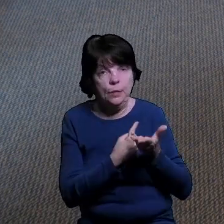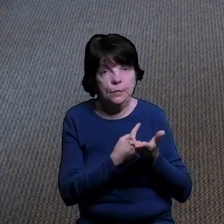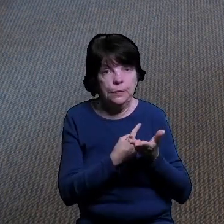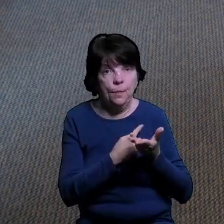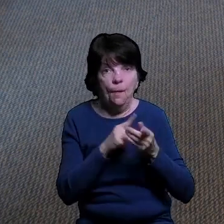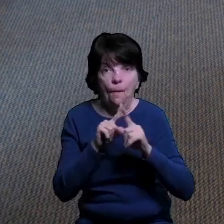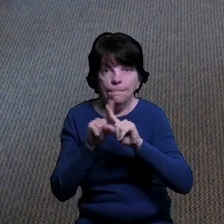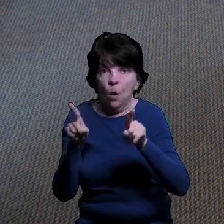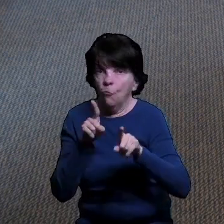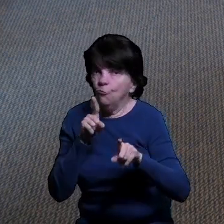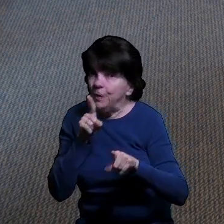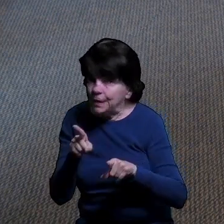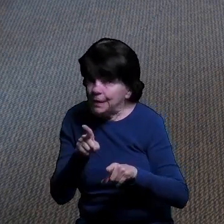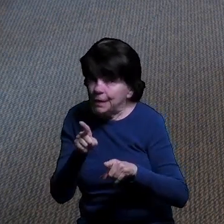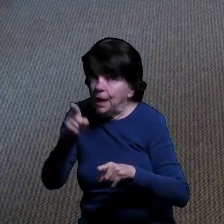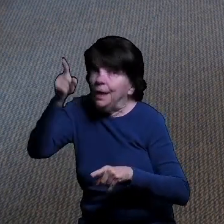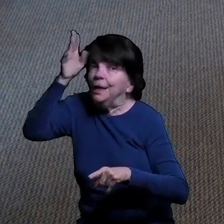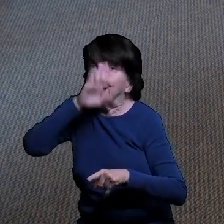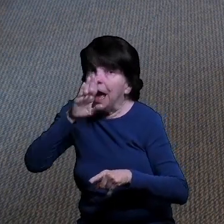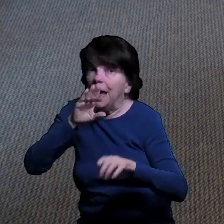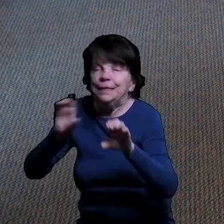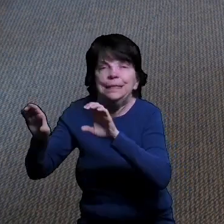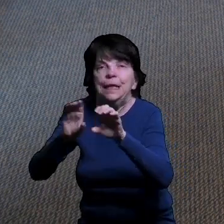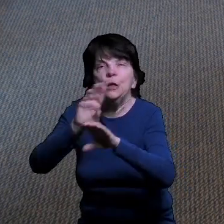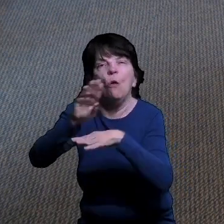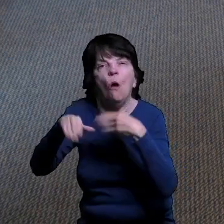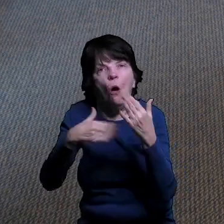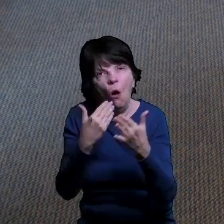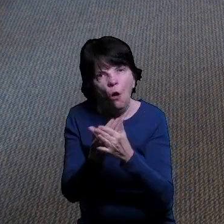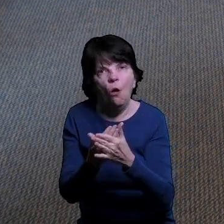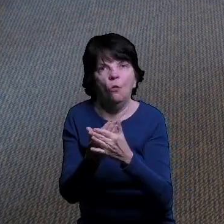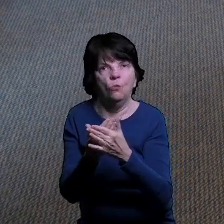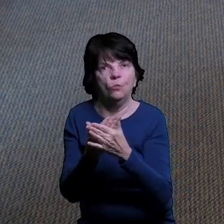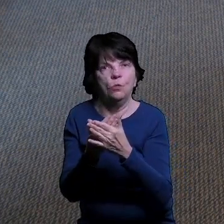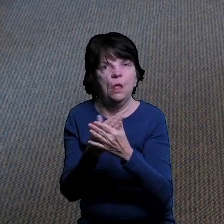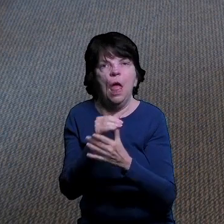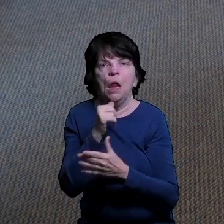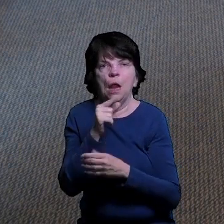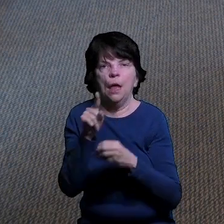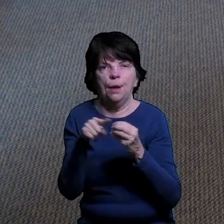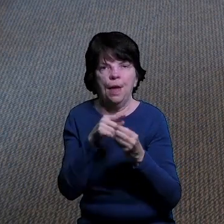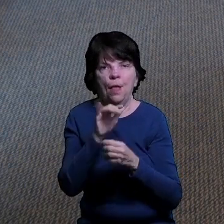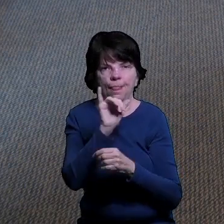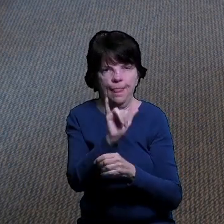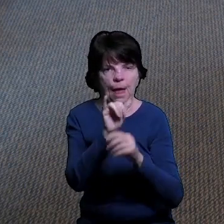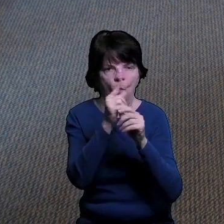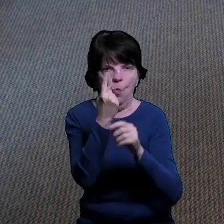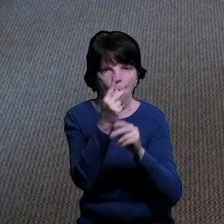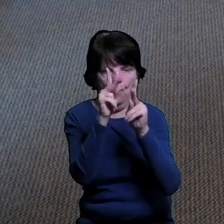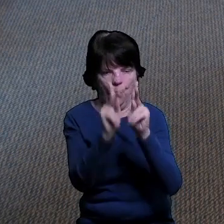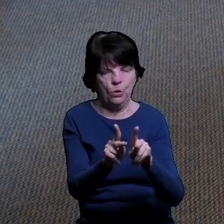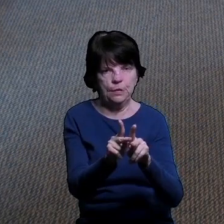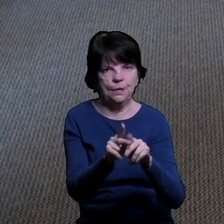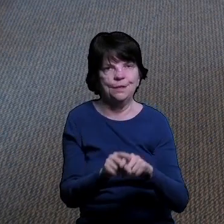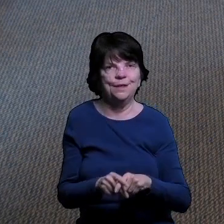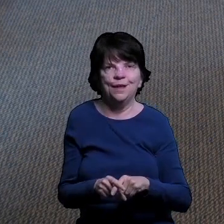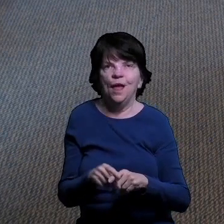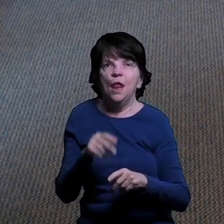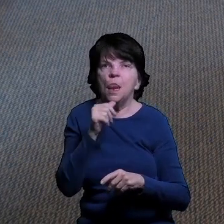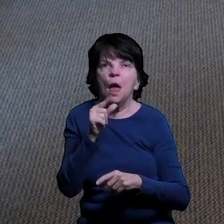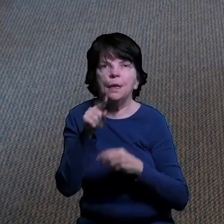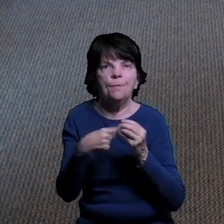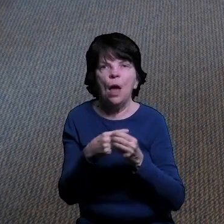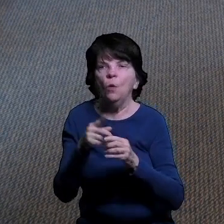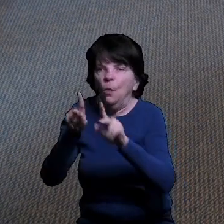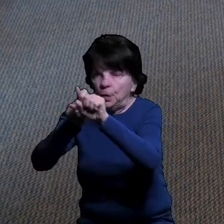work. And so it's not about who the person is. And I love how Priscilla and Aquila were willing to, in a sense,